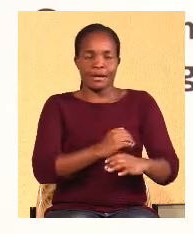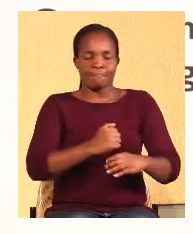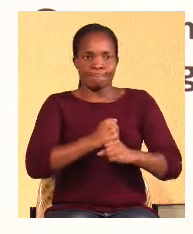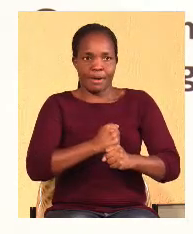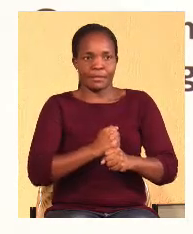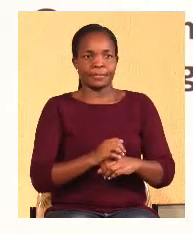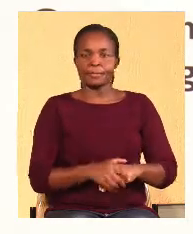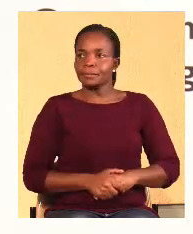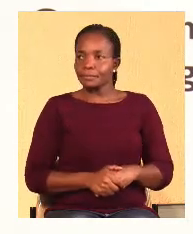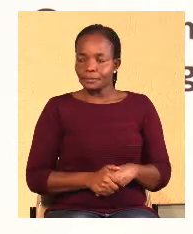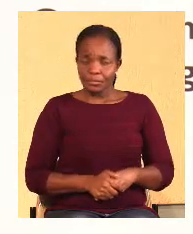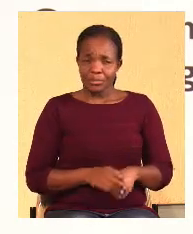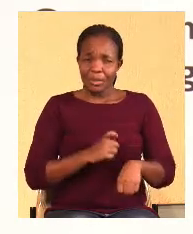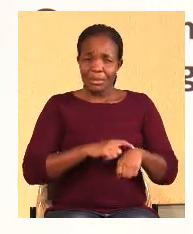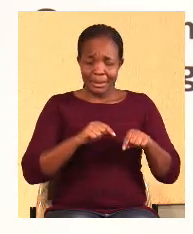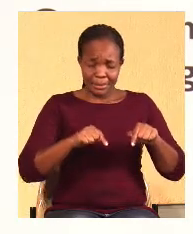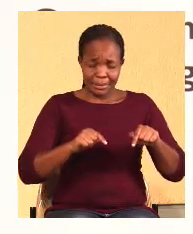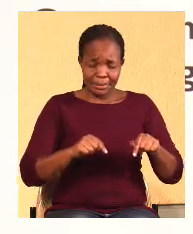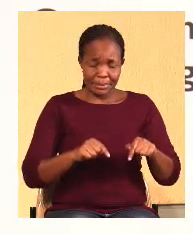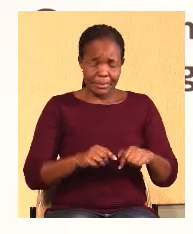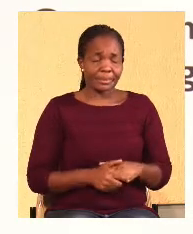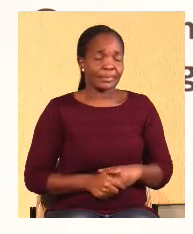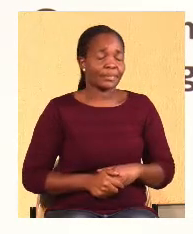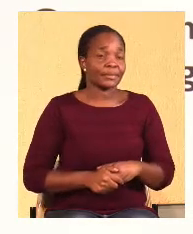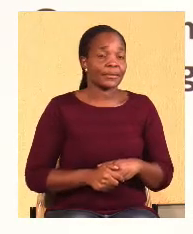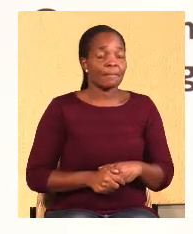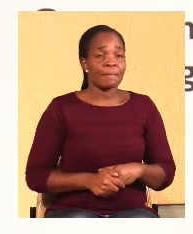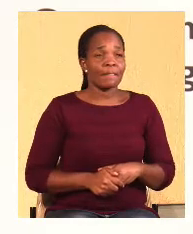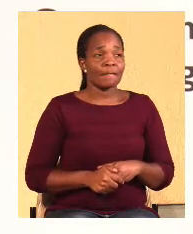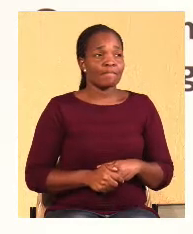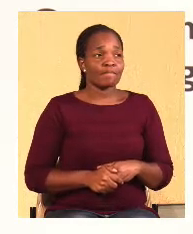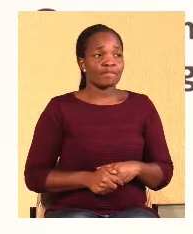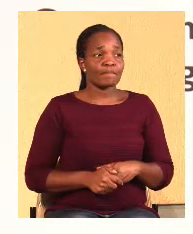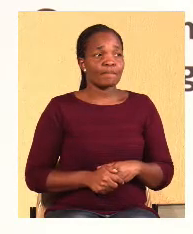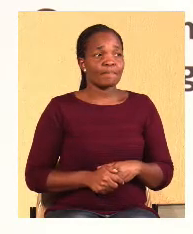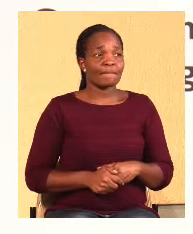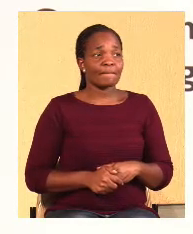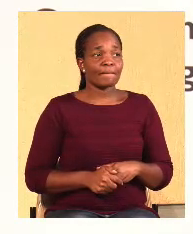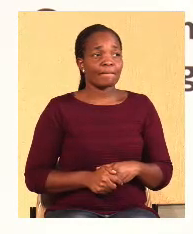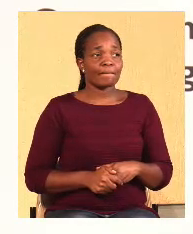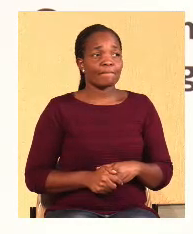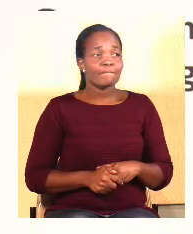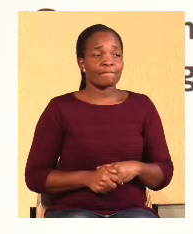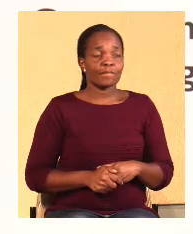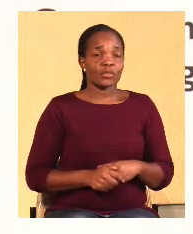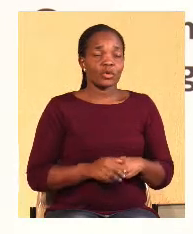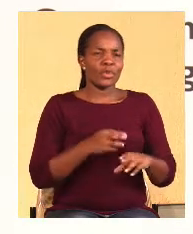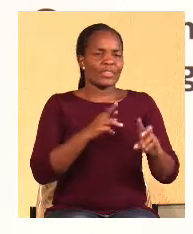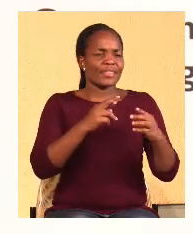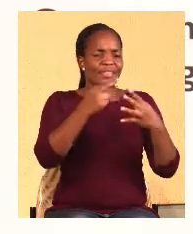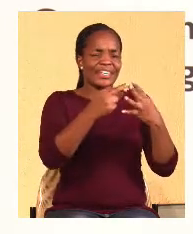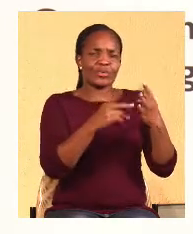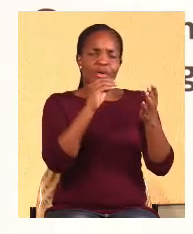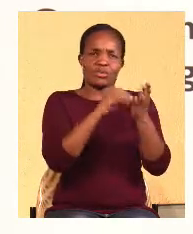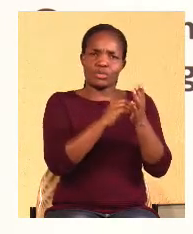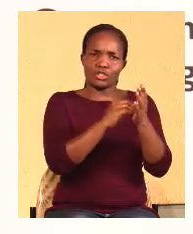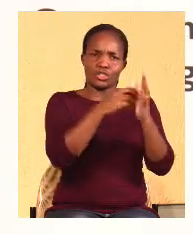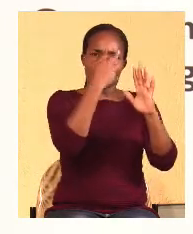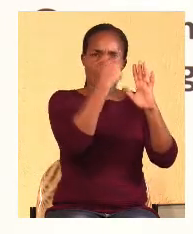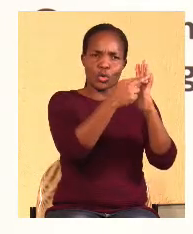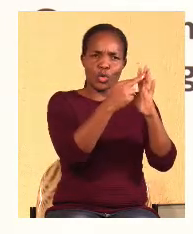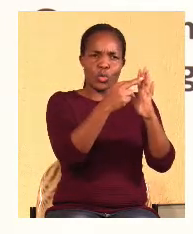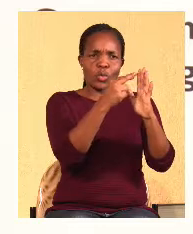circumstances under which we had passed the or promulgated the first set of regulations was quite tight, and they